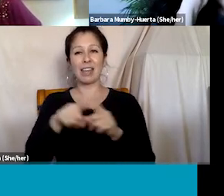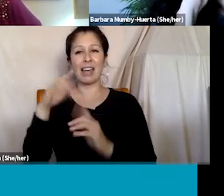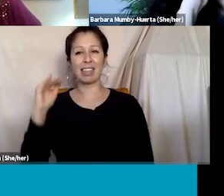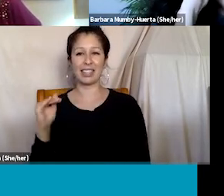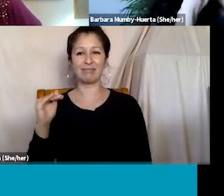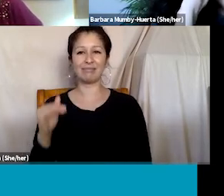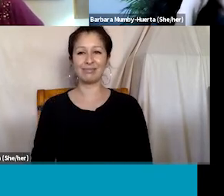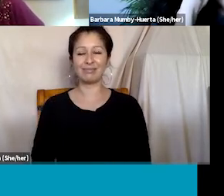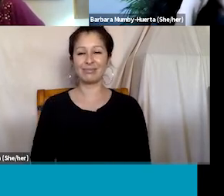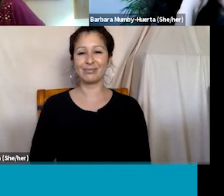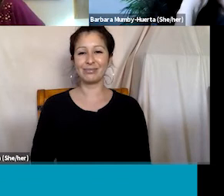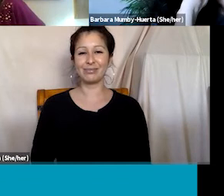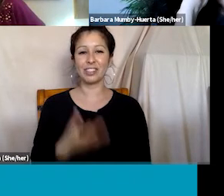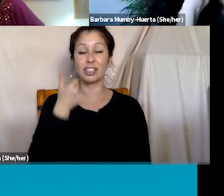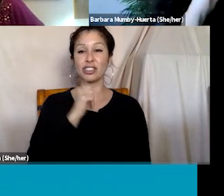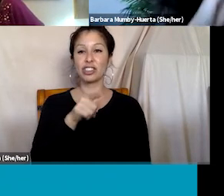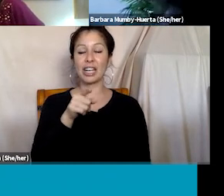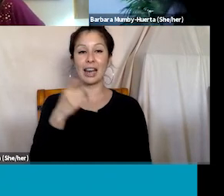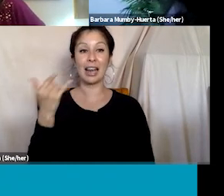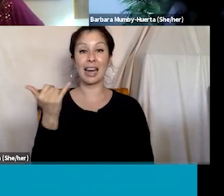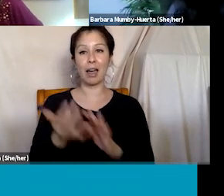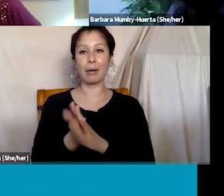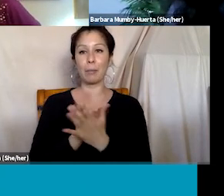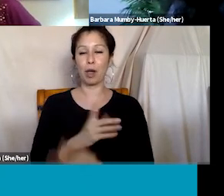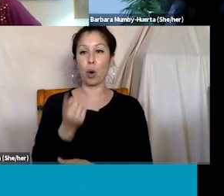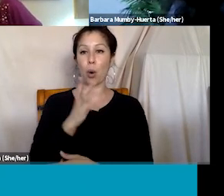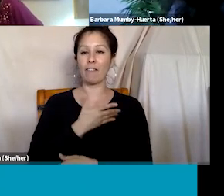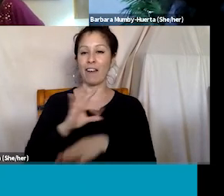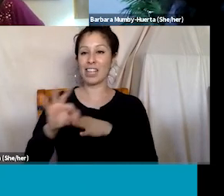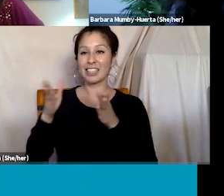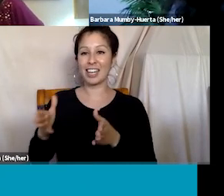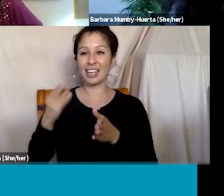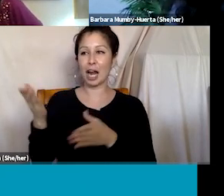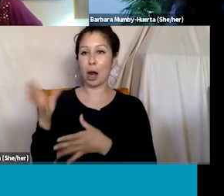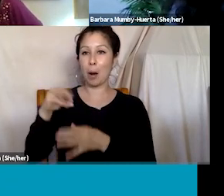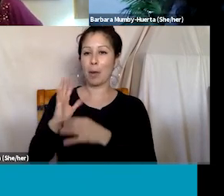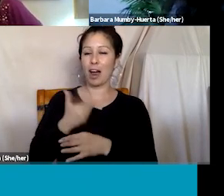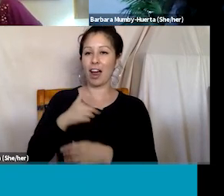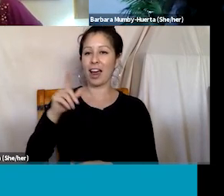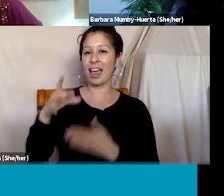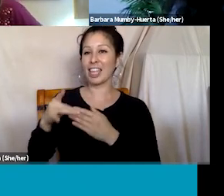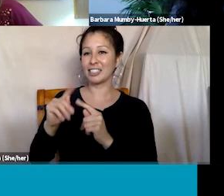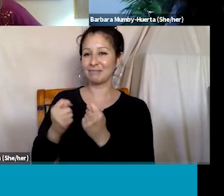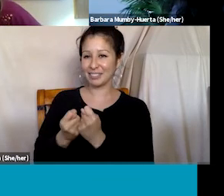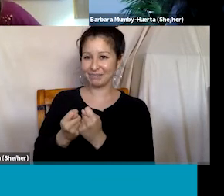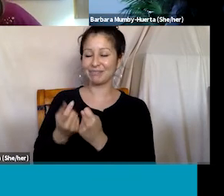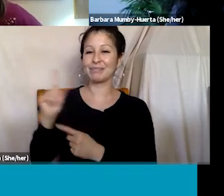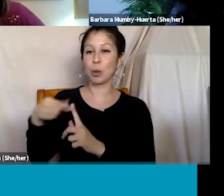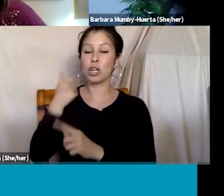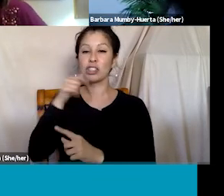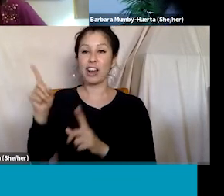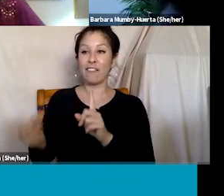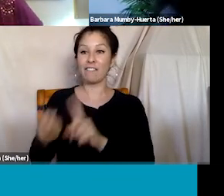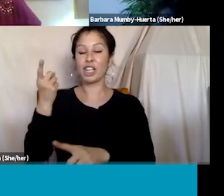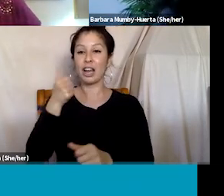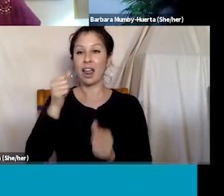little. And she has now become one of our facilitators and part of our leadership team. And when she first did